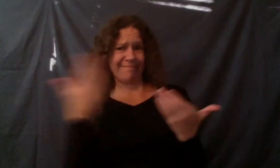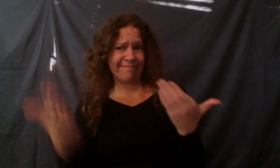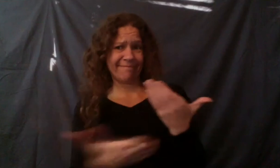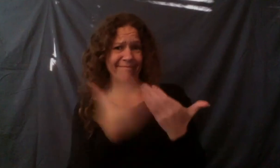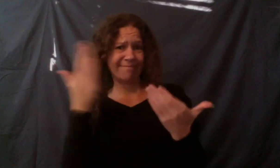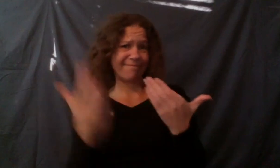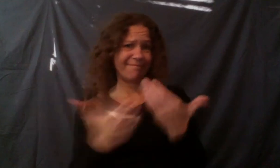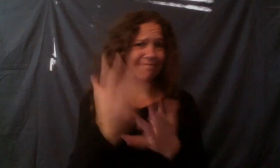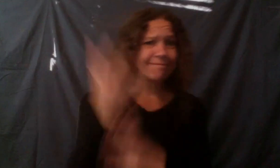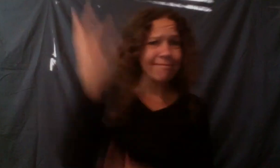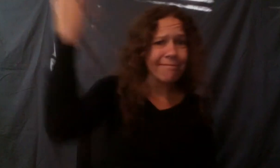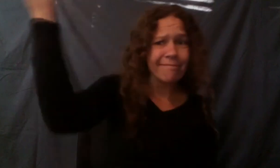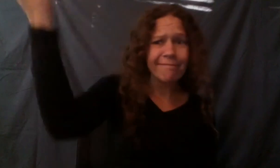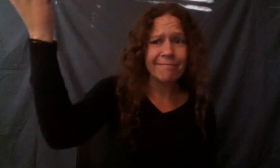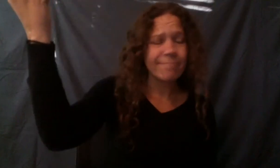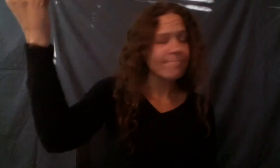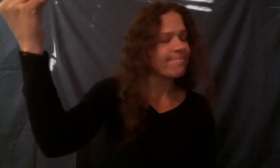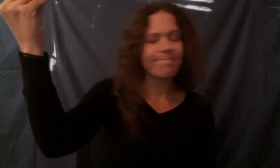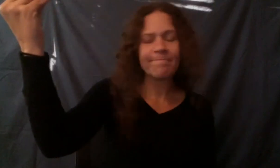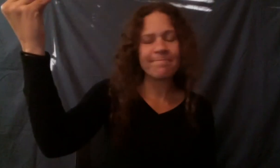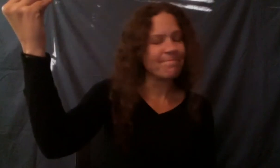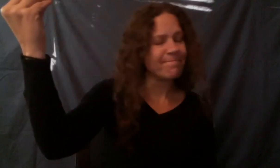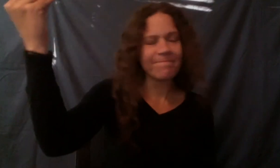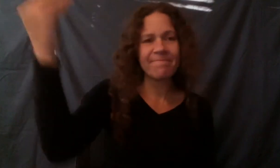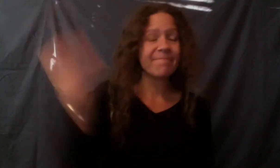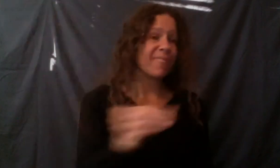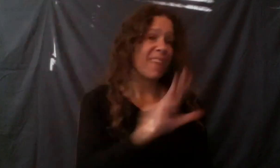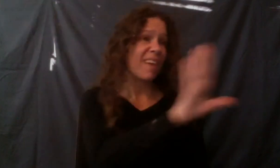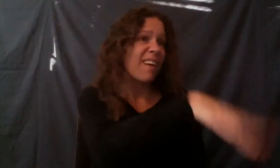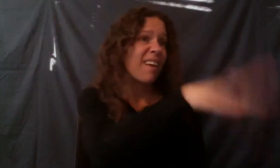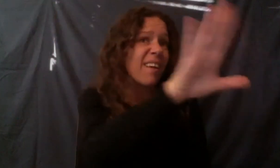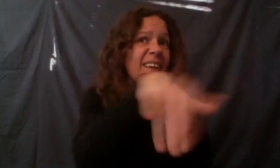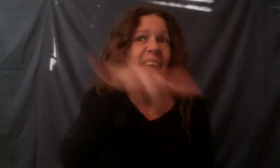there ain't no easy way out.